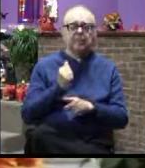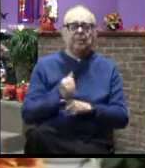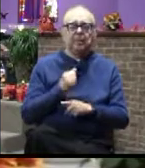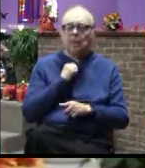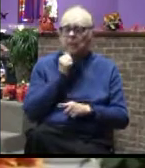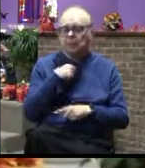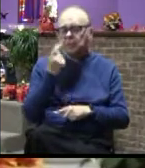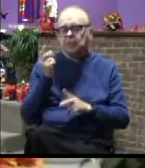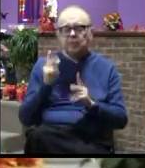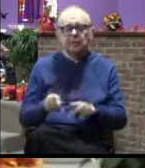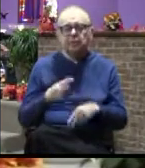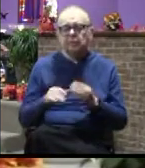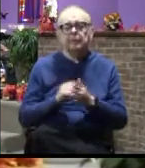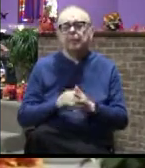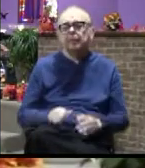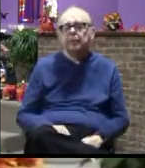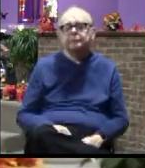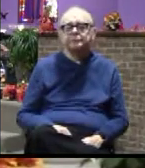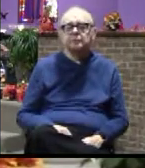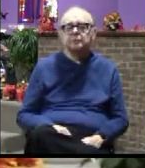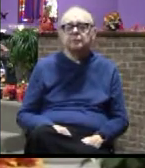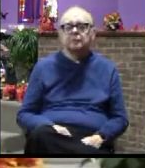to yourself. Don't let anybody else know it.